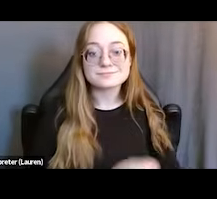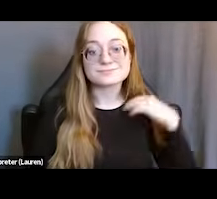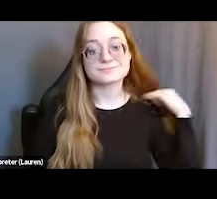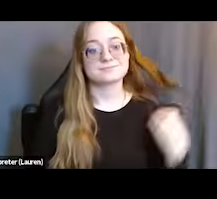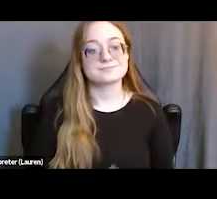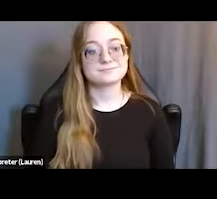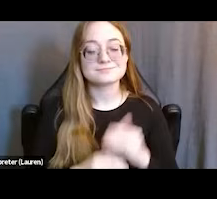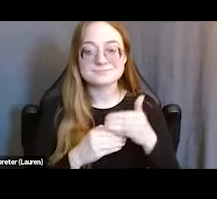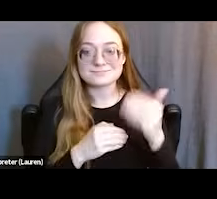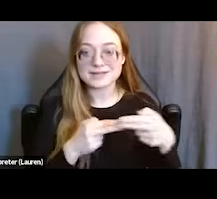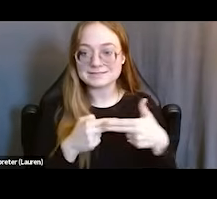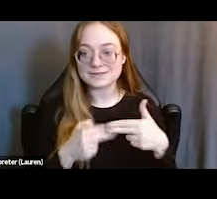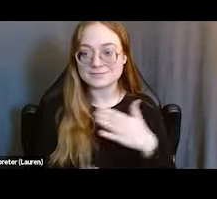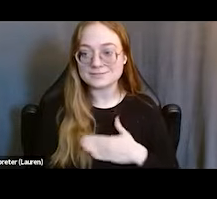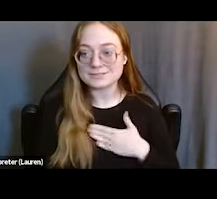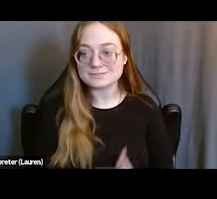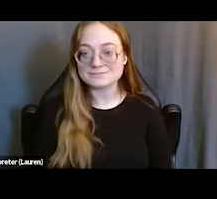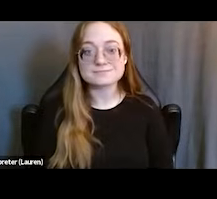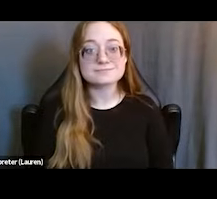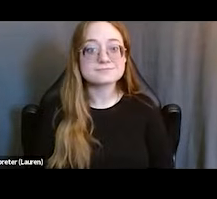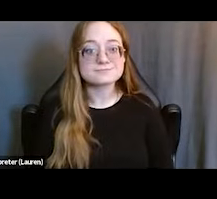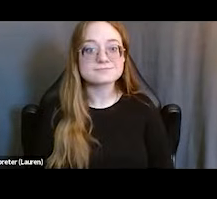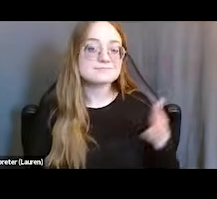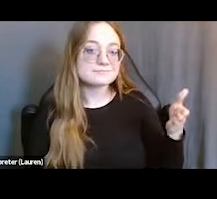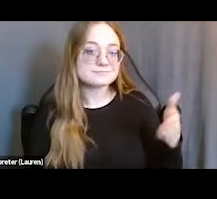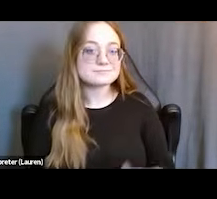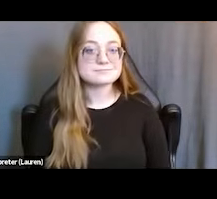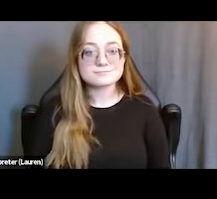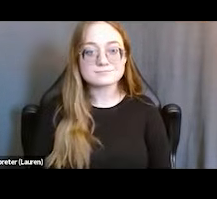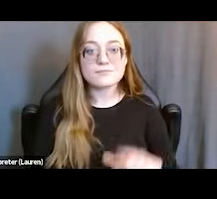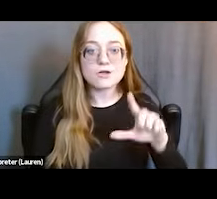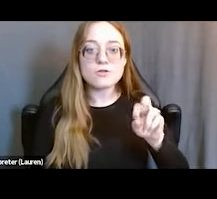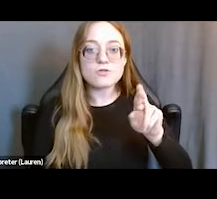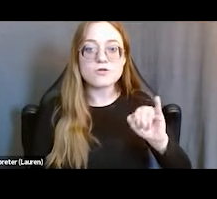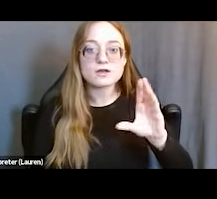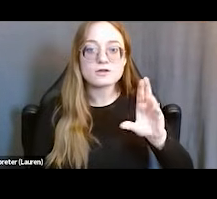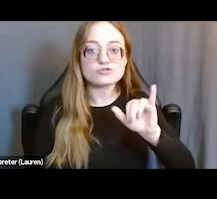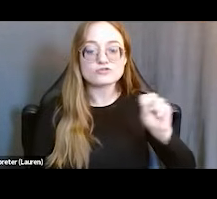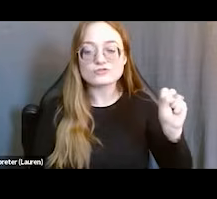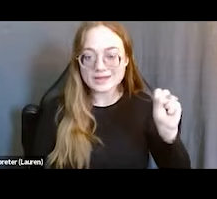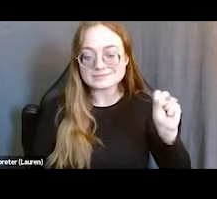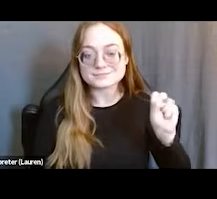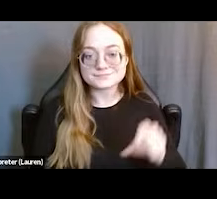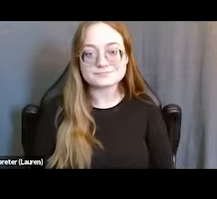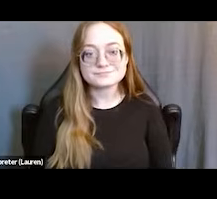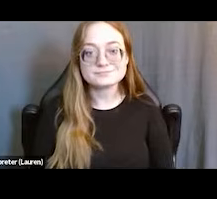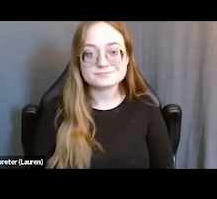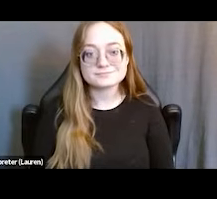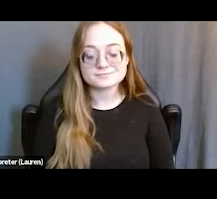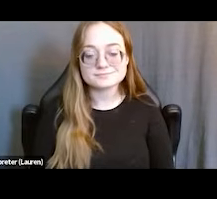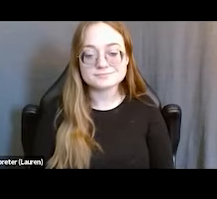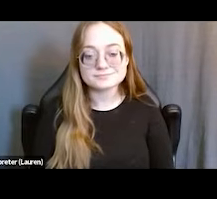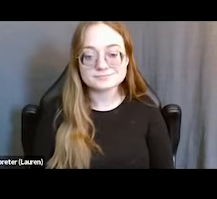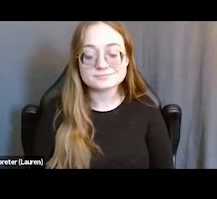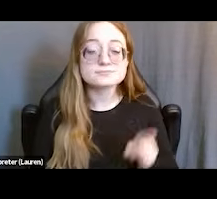Next slide, please. Lori Criss is Director of the Ohio Department of Mental Health and Addiction Services, where she is